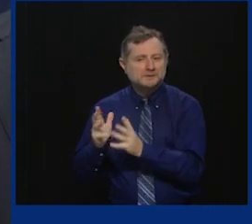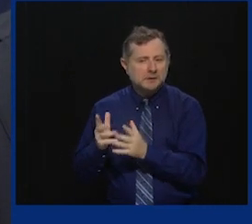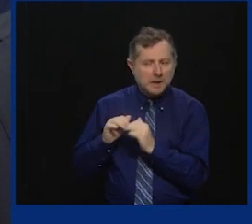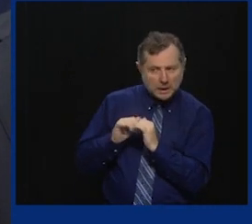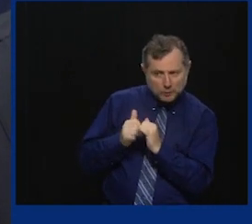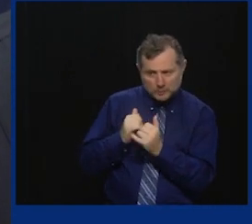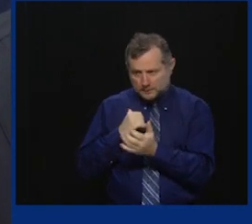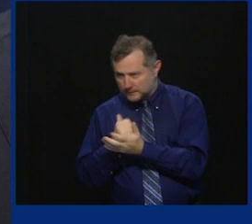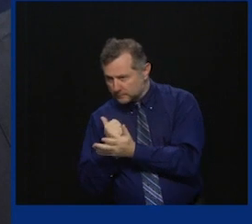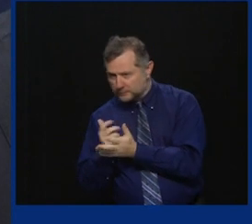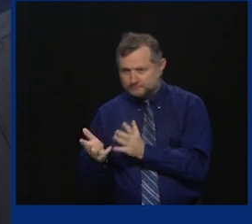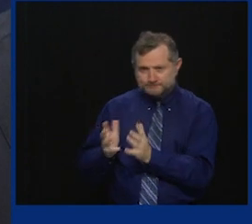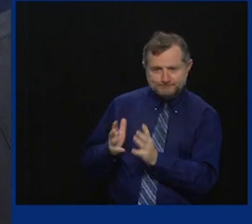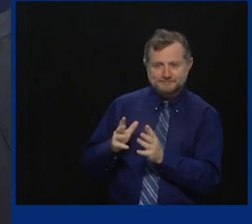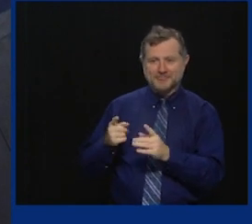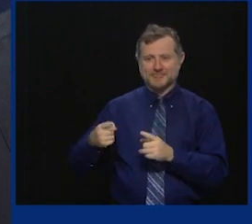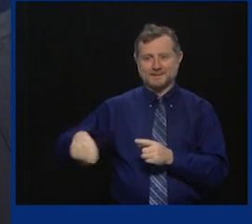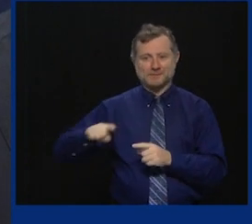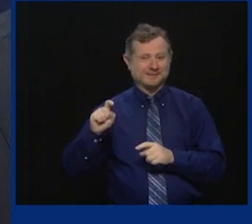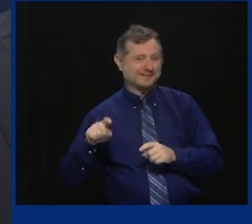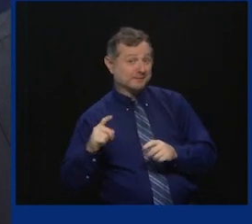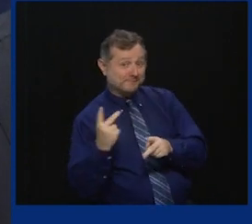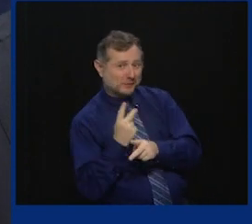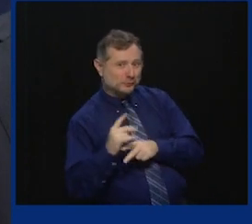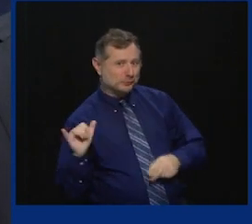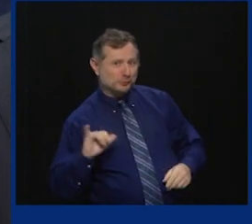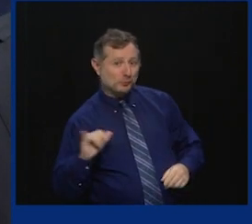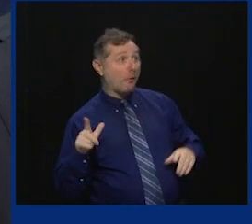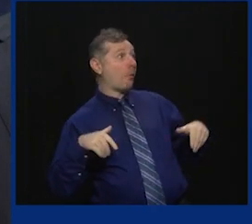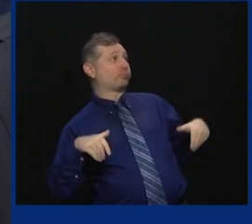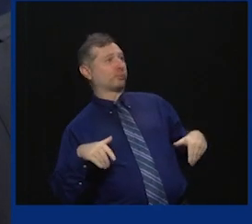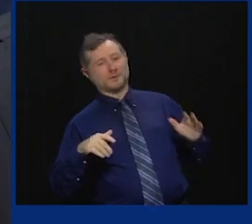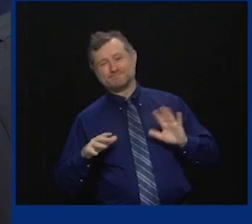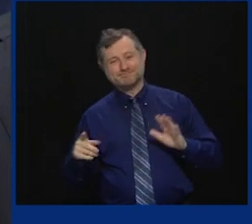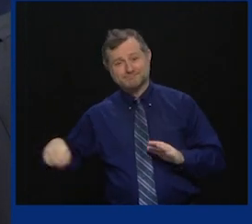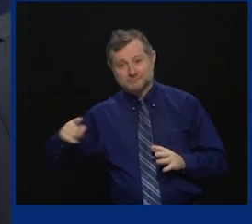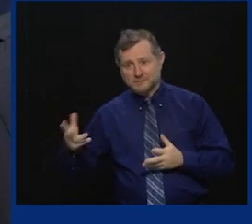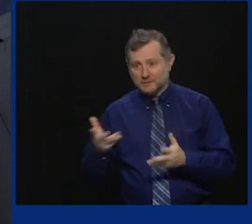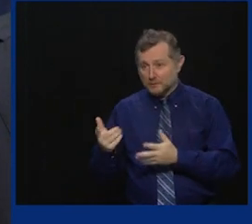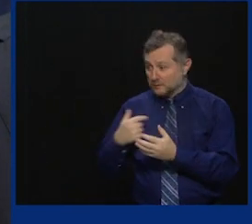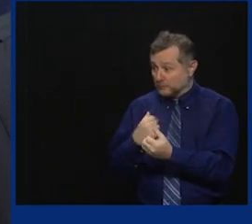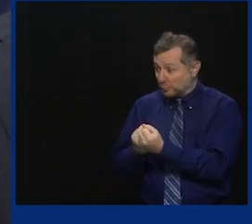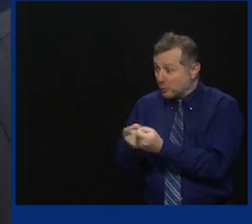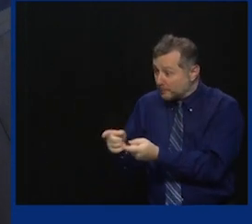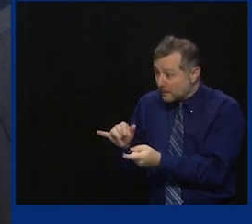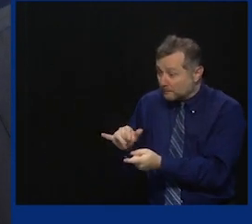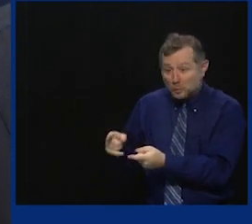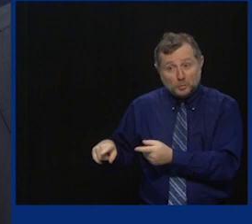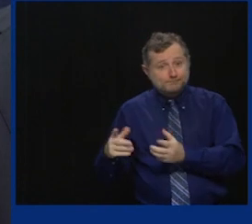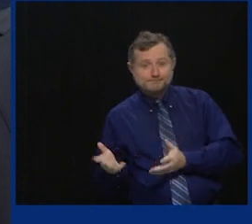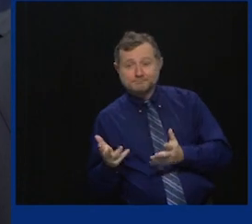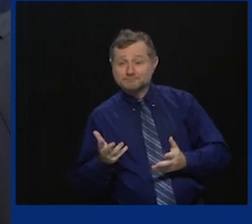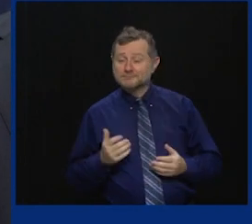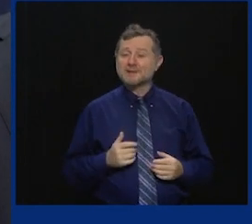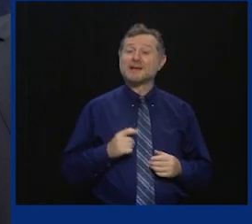need to figure this out as well, and we'll work with them. And the first question, the gang violence.